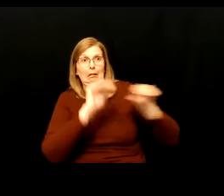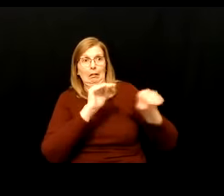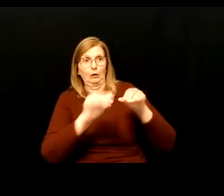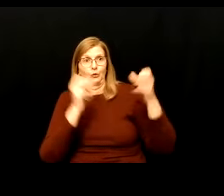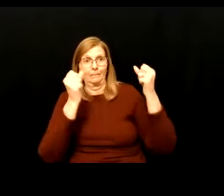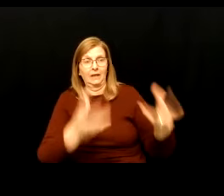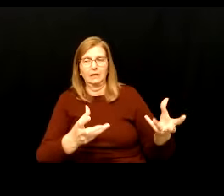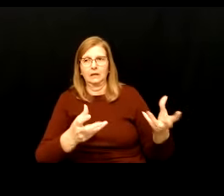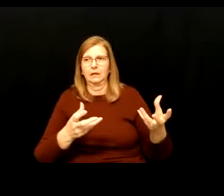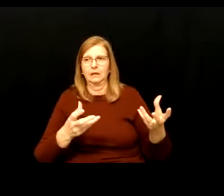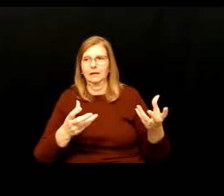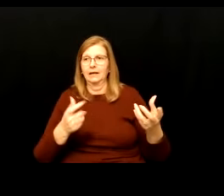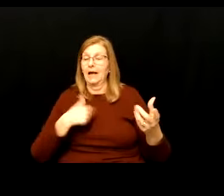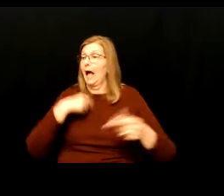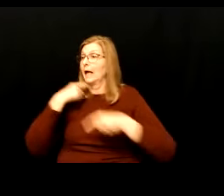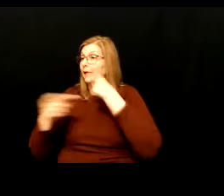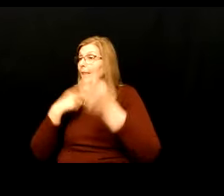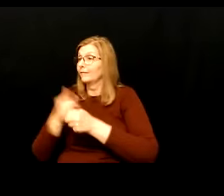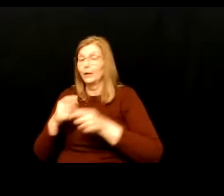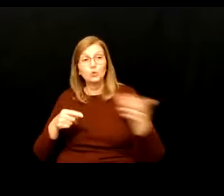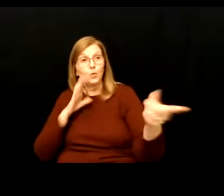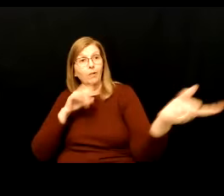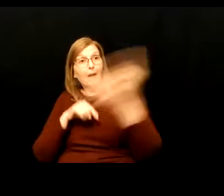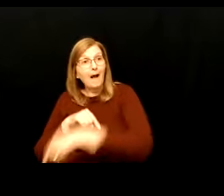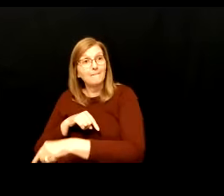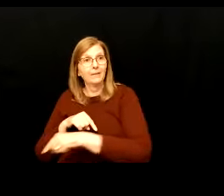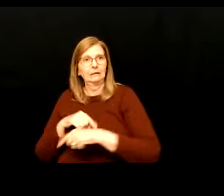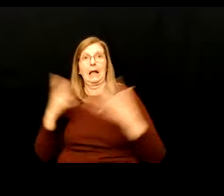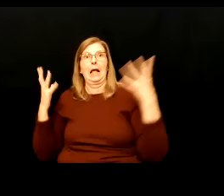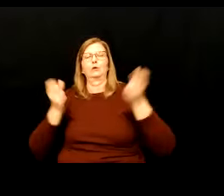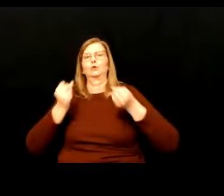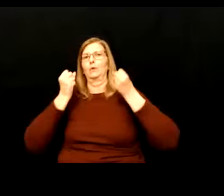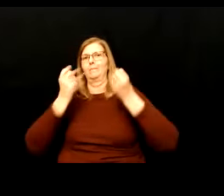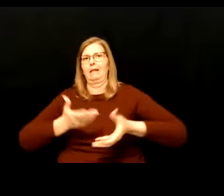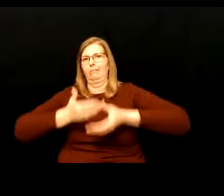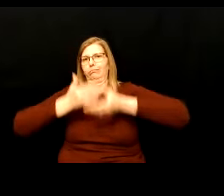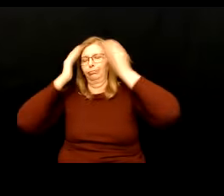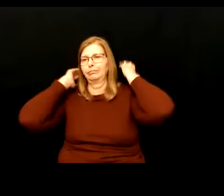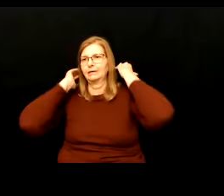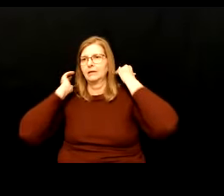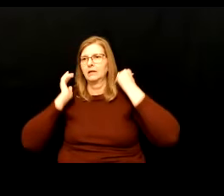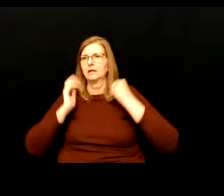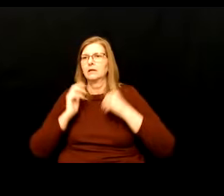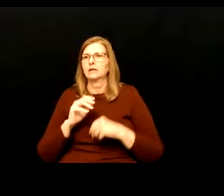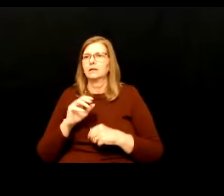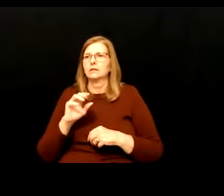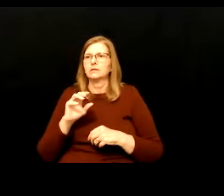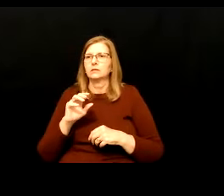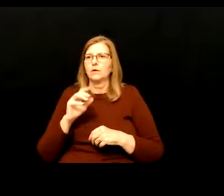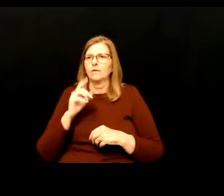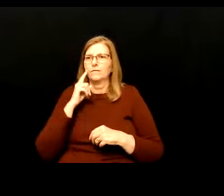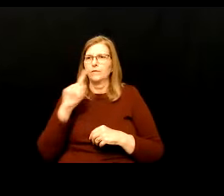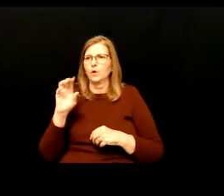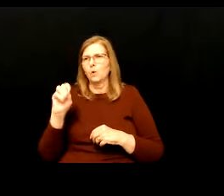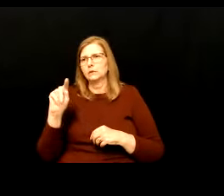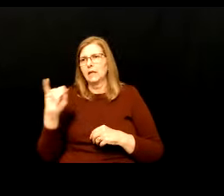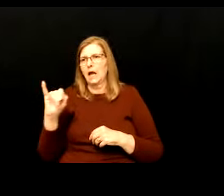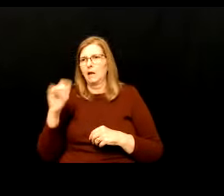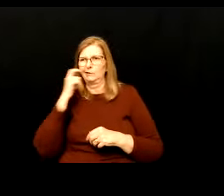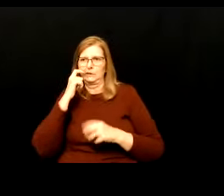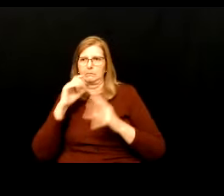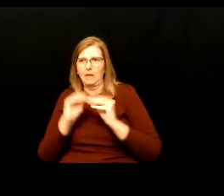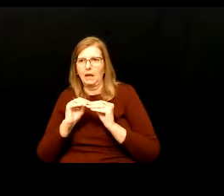I happen to tell everybody that you'll come do a lesson for them. For OTI, we just met, oh yeah, this is OTI.